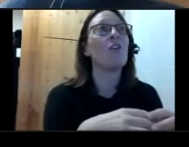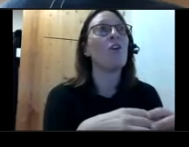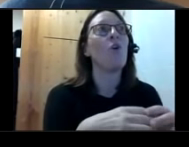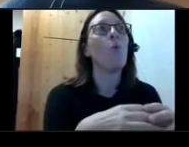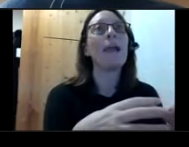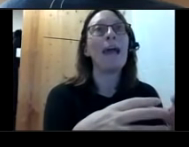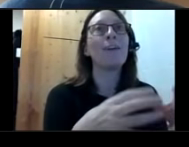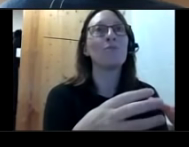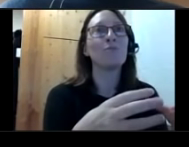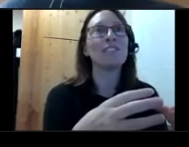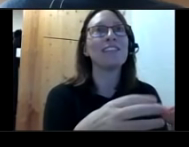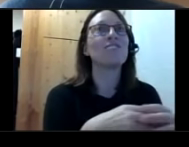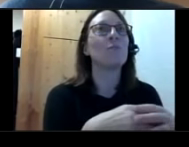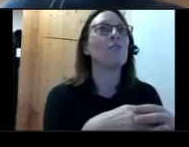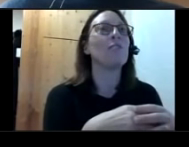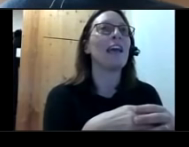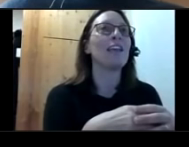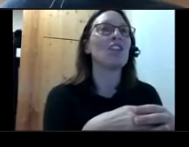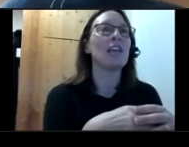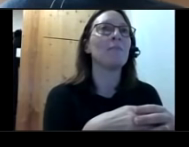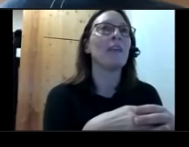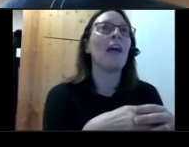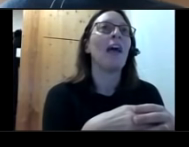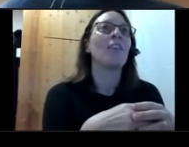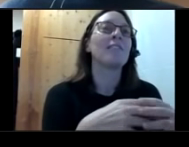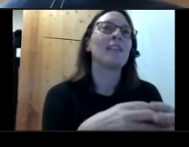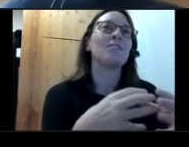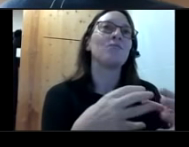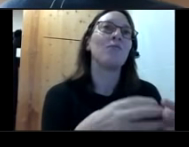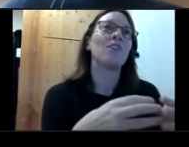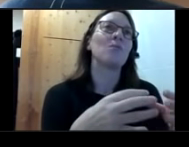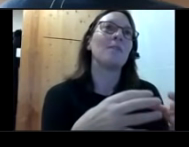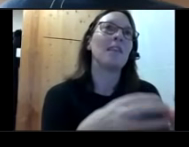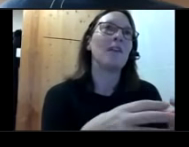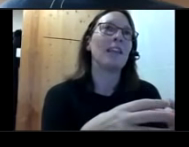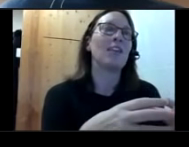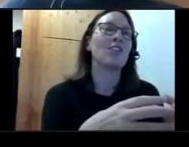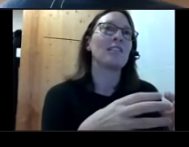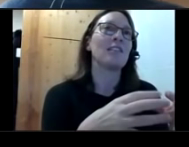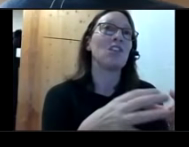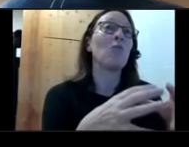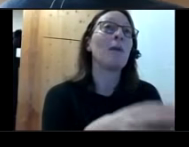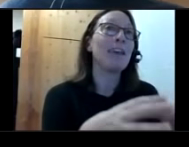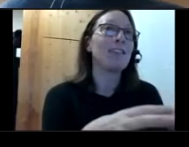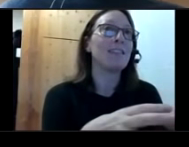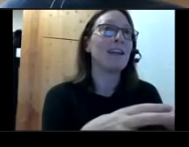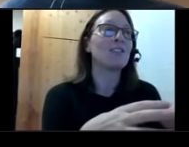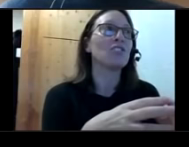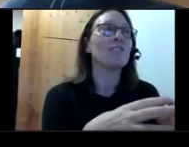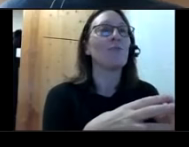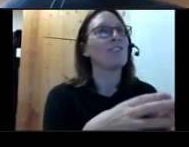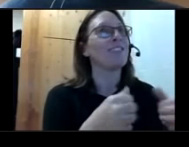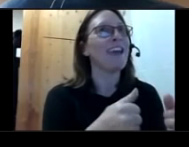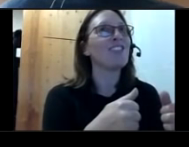2.0, or WCAG, we shorten it to WCAG. The standard referred to in these regulations is a European